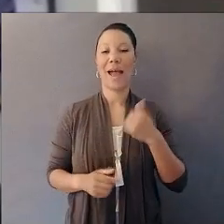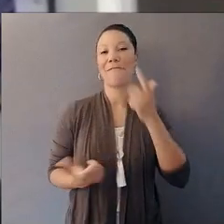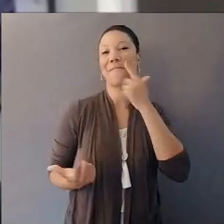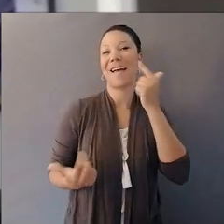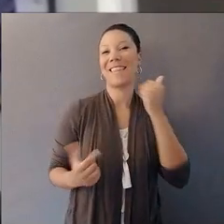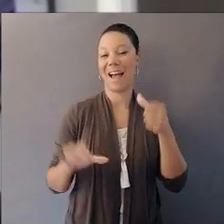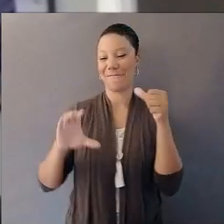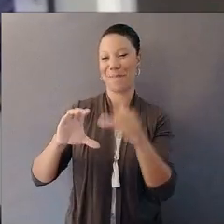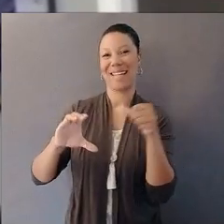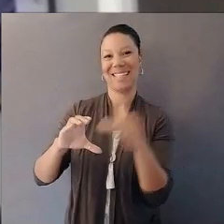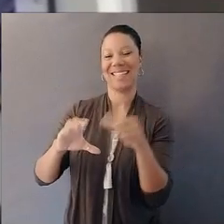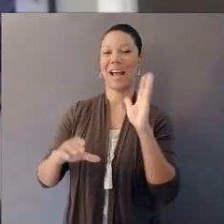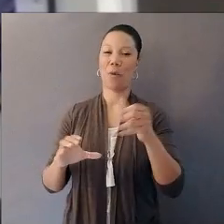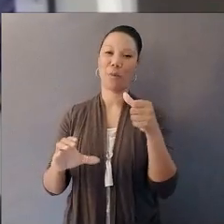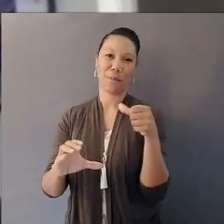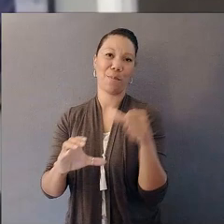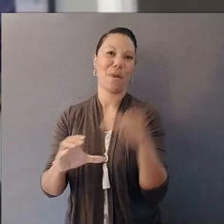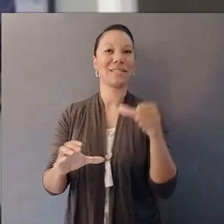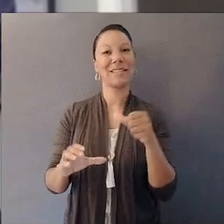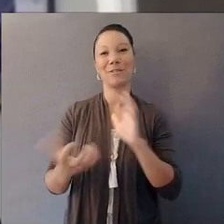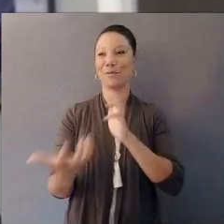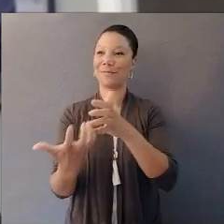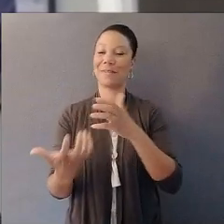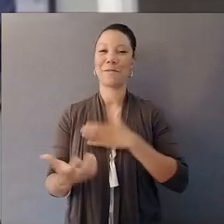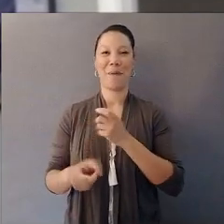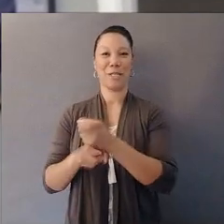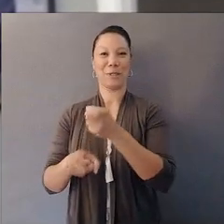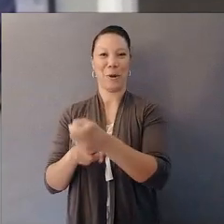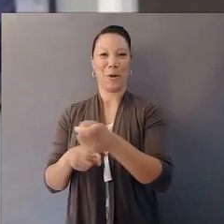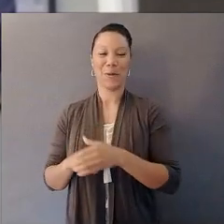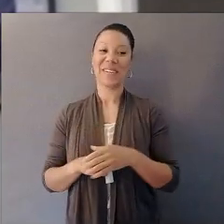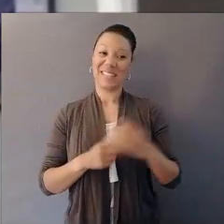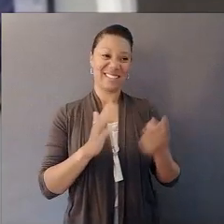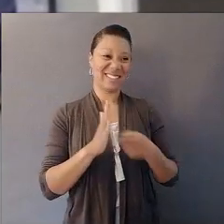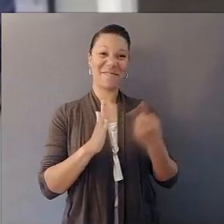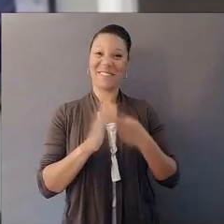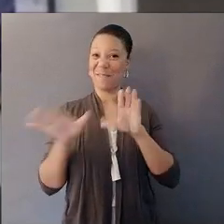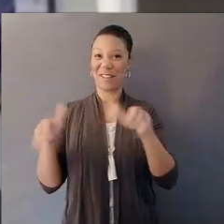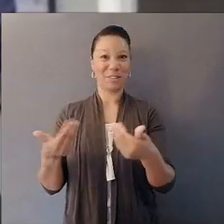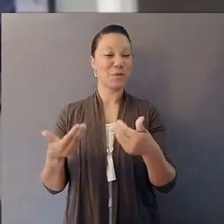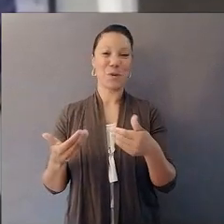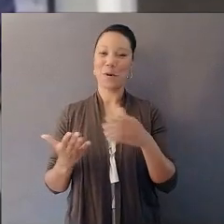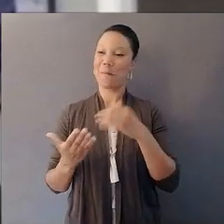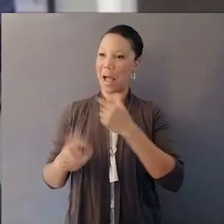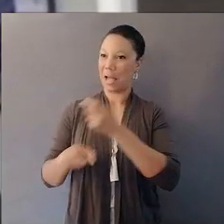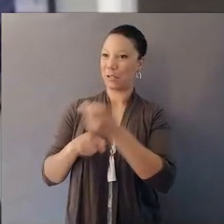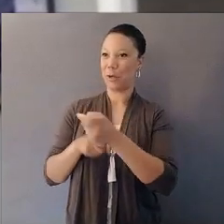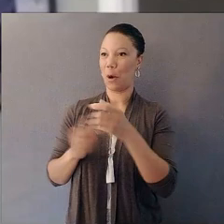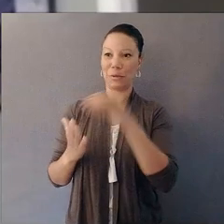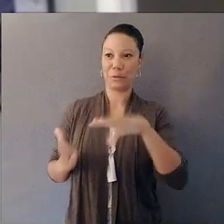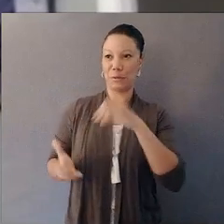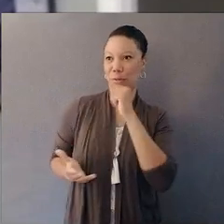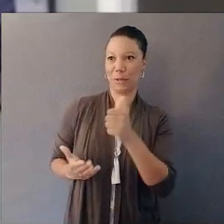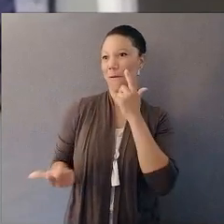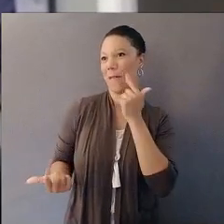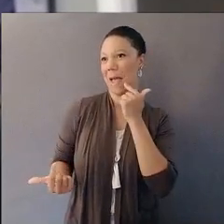I'd press that laugh button at appropriate times for jokes. And truthfully, there are times in the classroom where no one laughs at my jokes either. So I was prepared for that, thanks to a couple